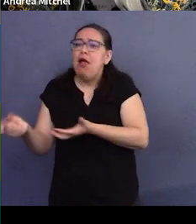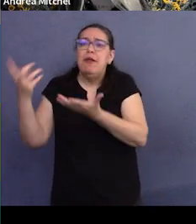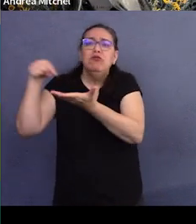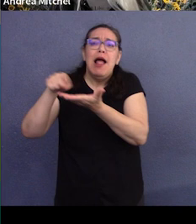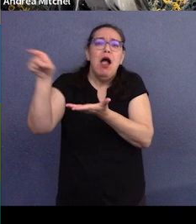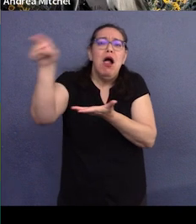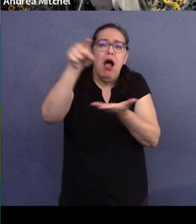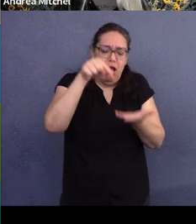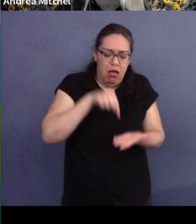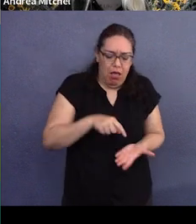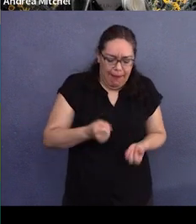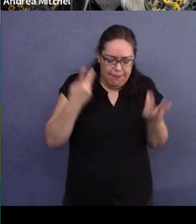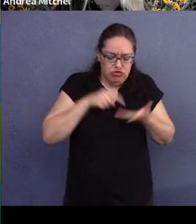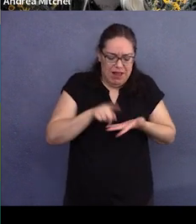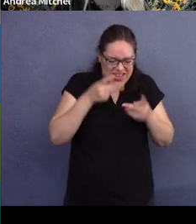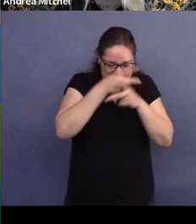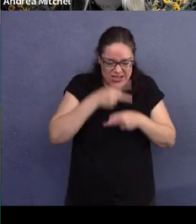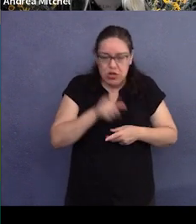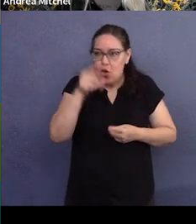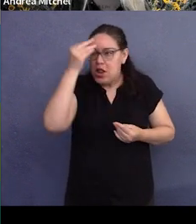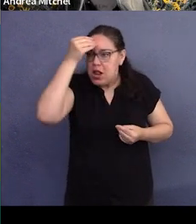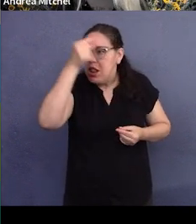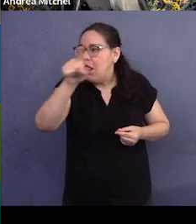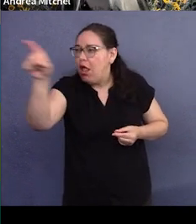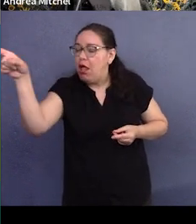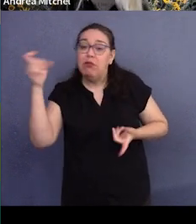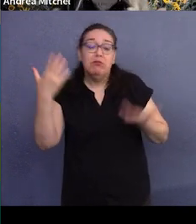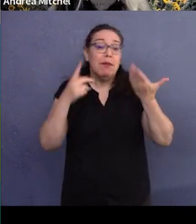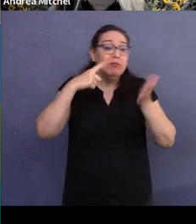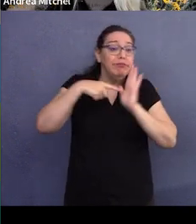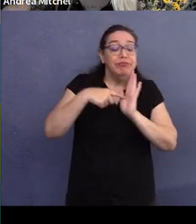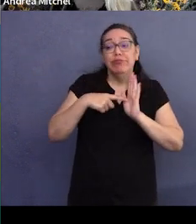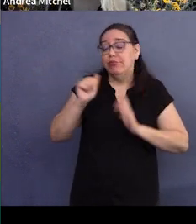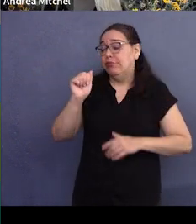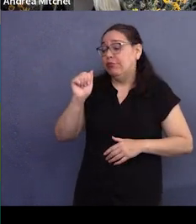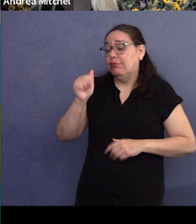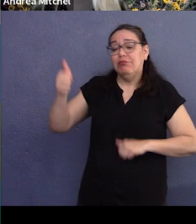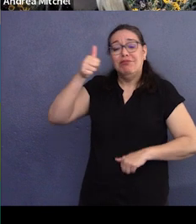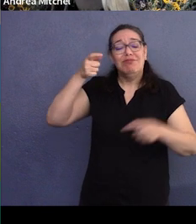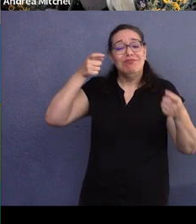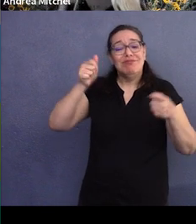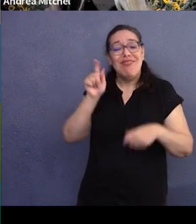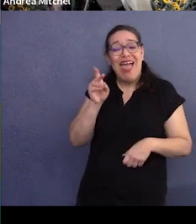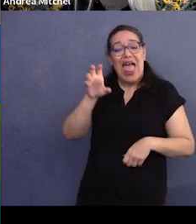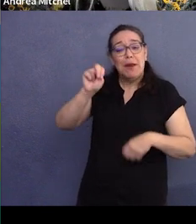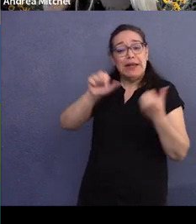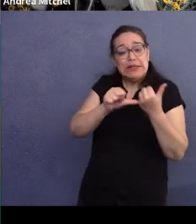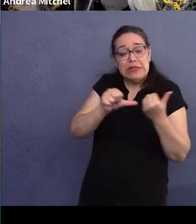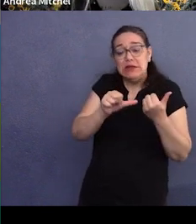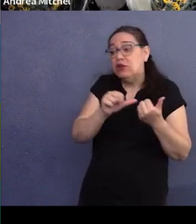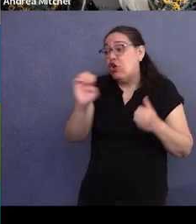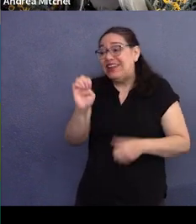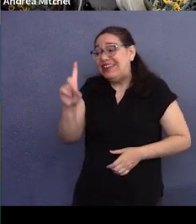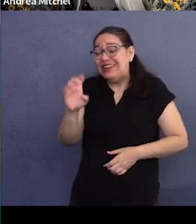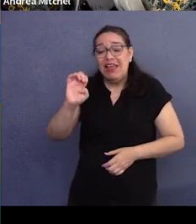someone, an executive director or an admin assistant, make sure you cost it out in other similar positions